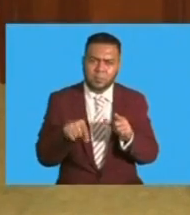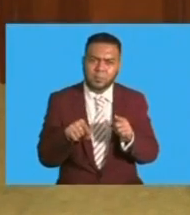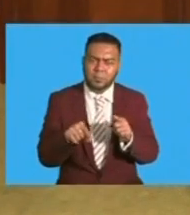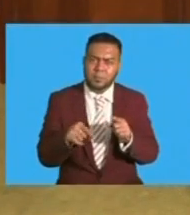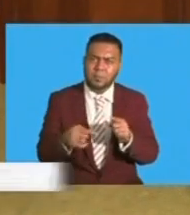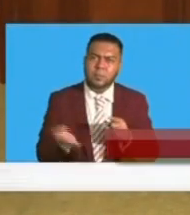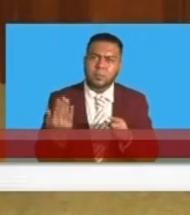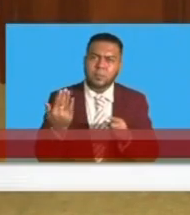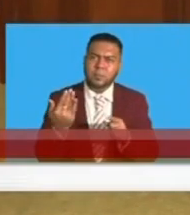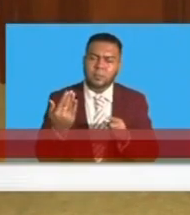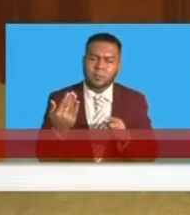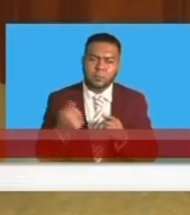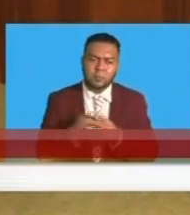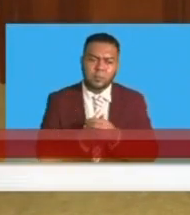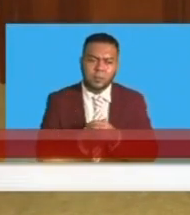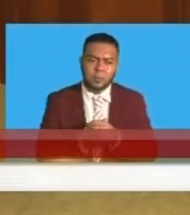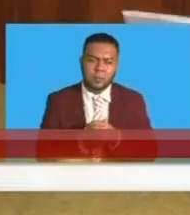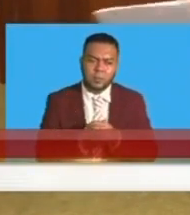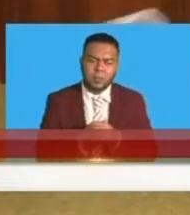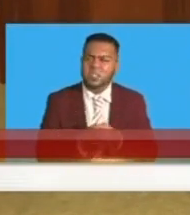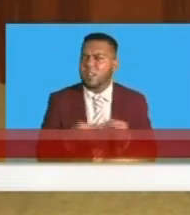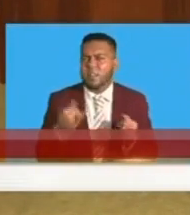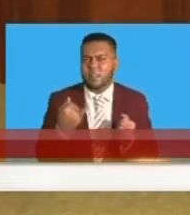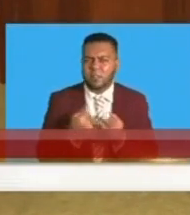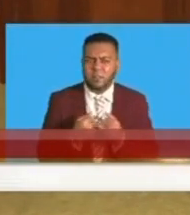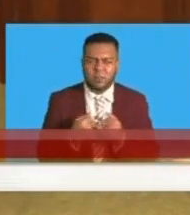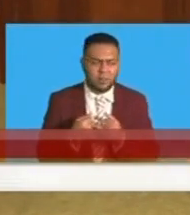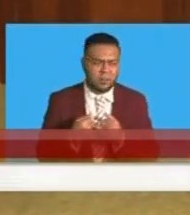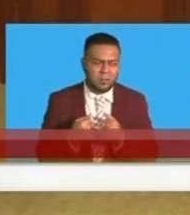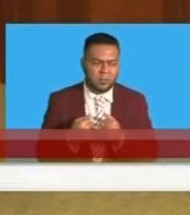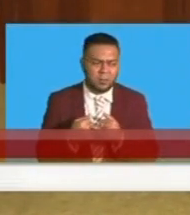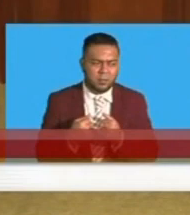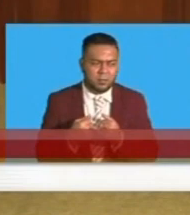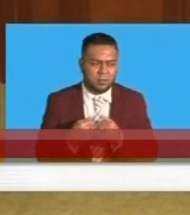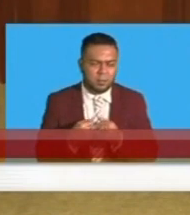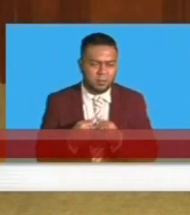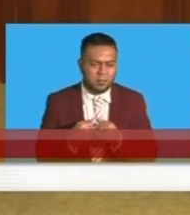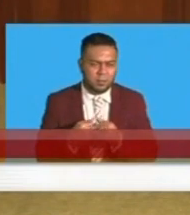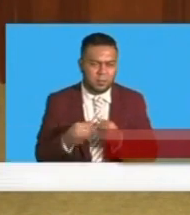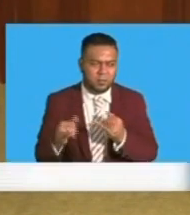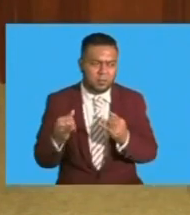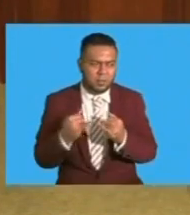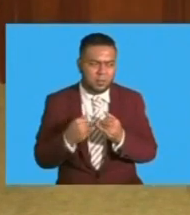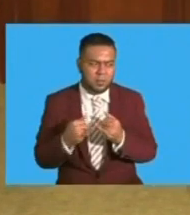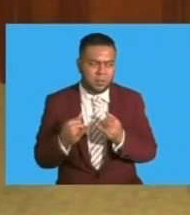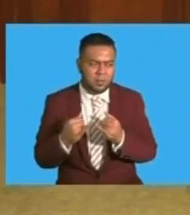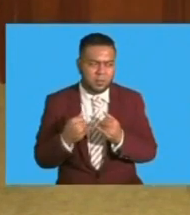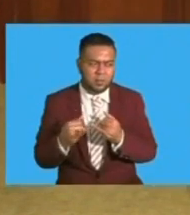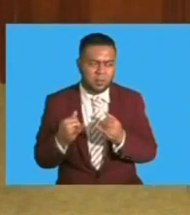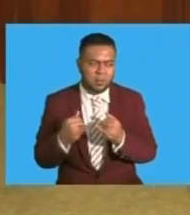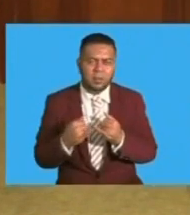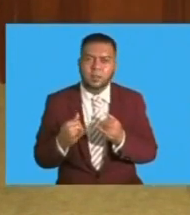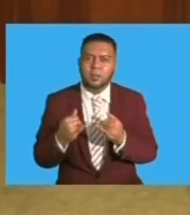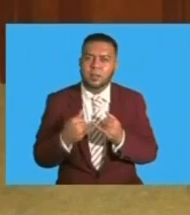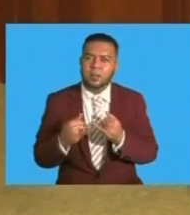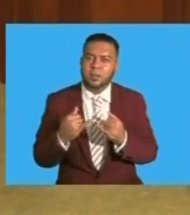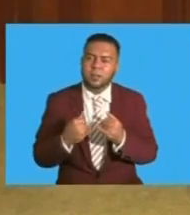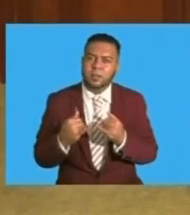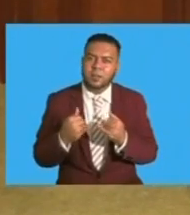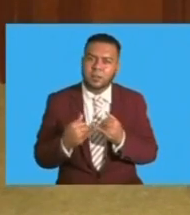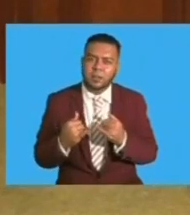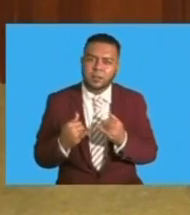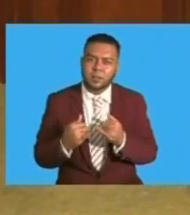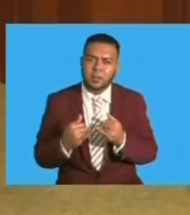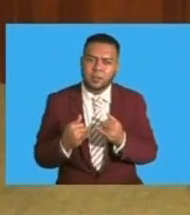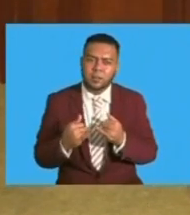year. Licenses, by its very nature, by its name, are normally 1 year because it gives the